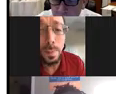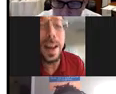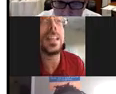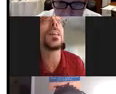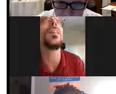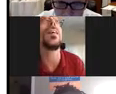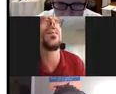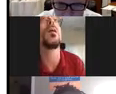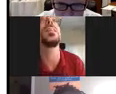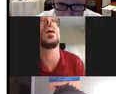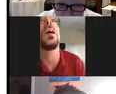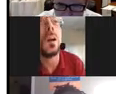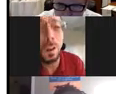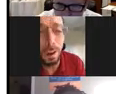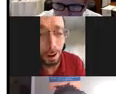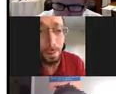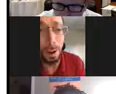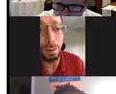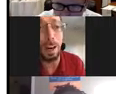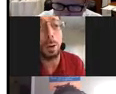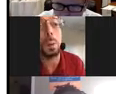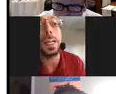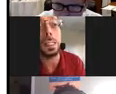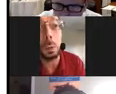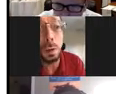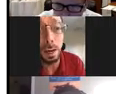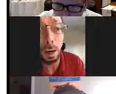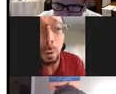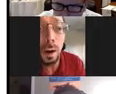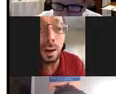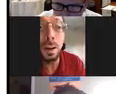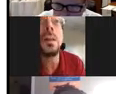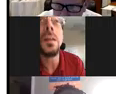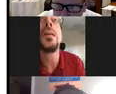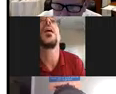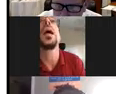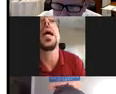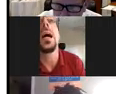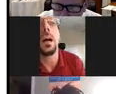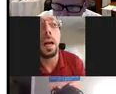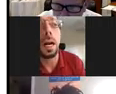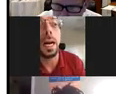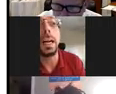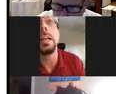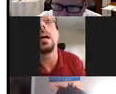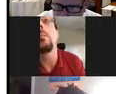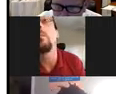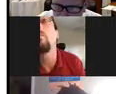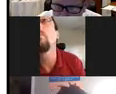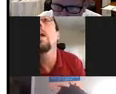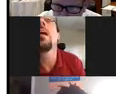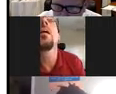and admit that there is a whole lot about God we don't know. That's right. And